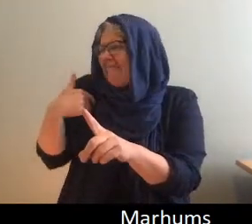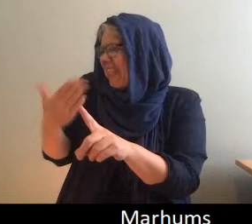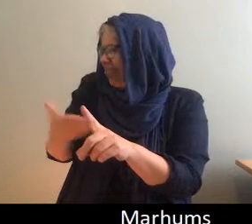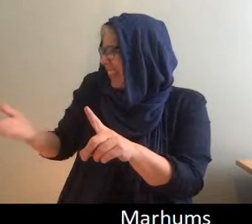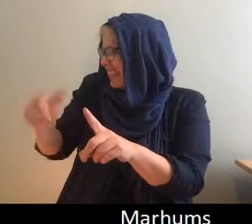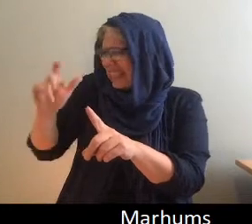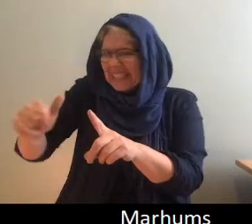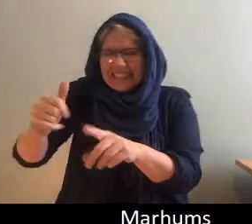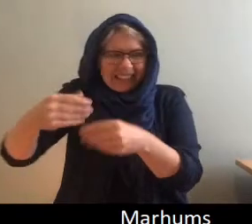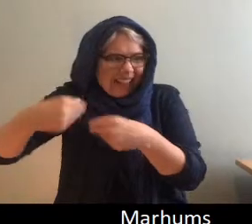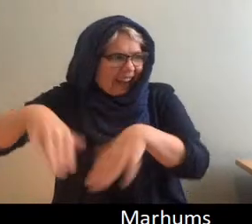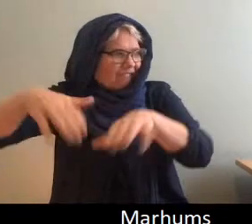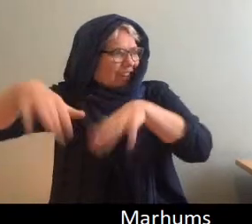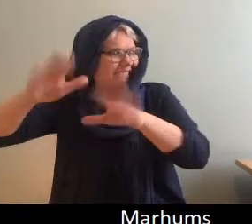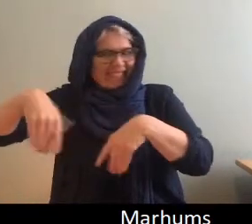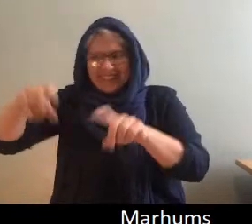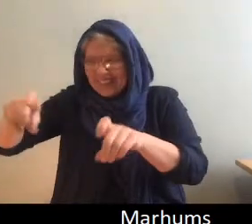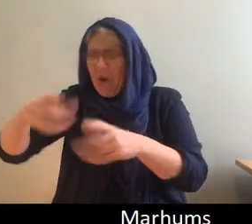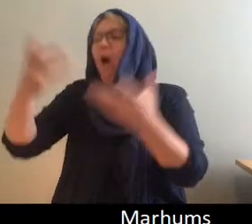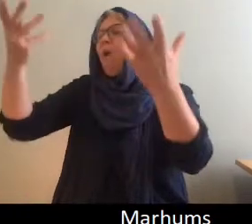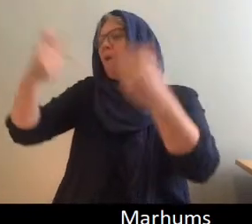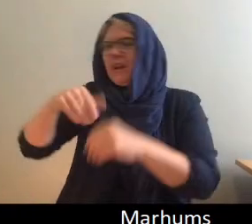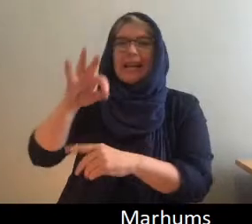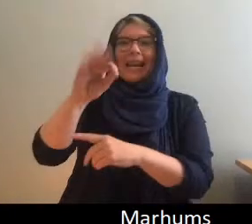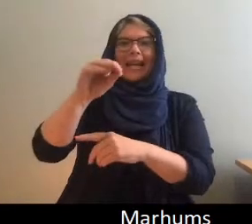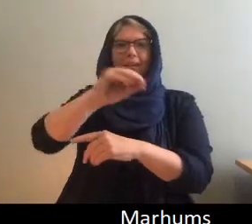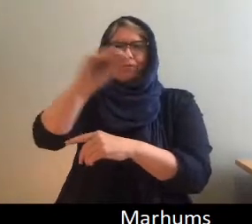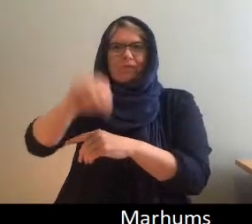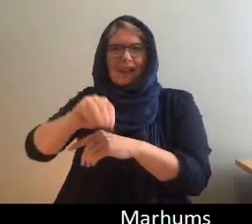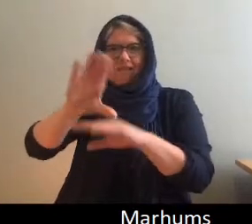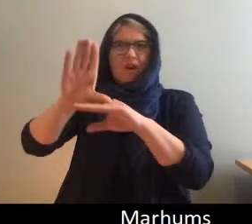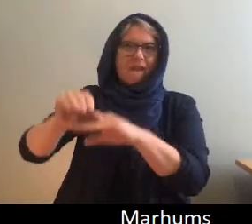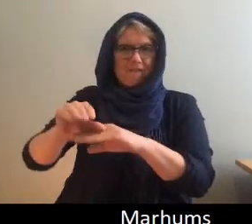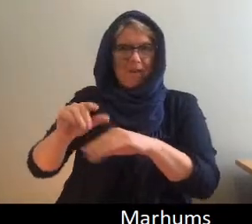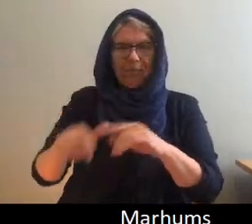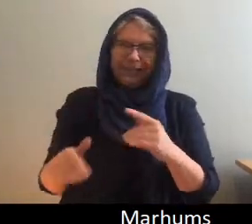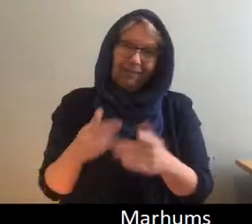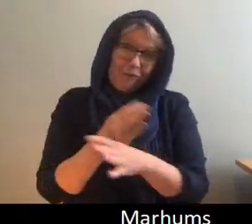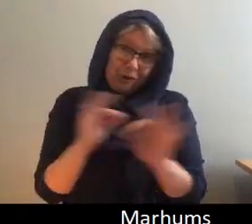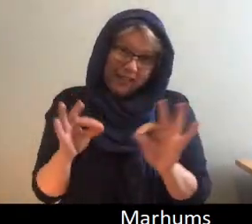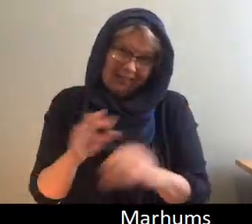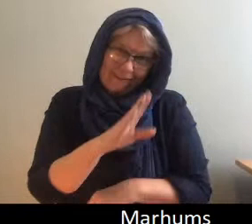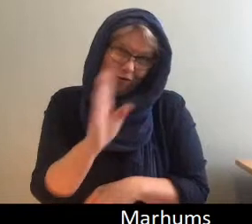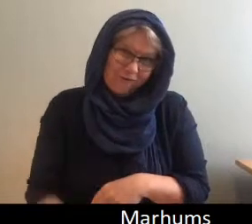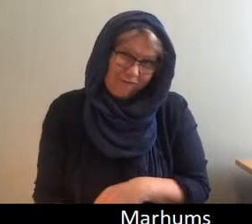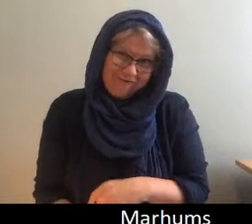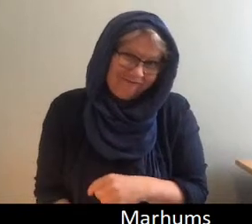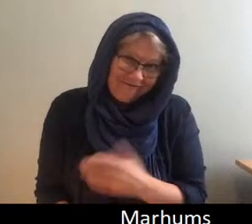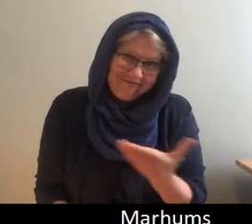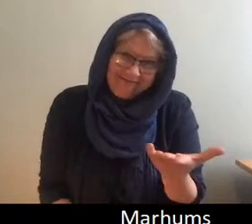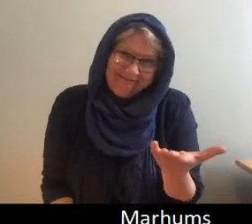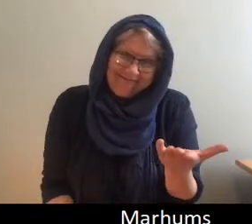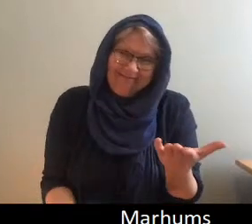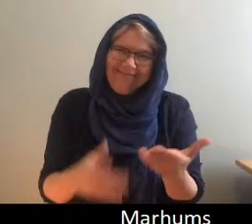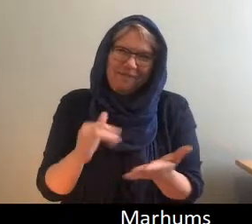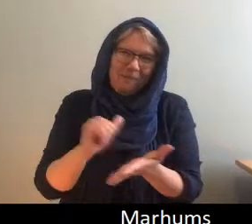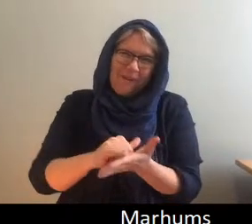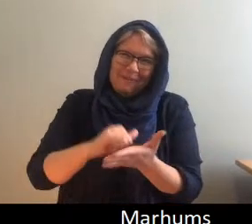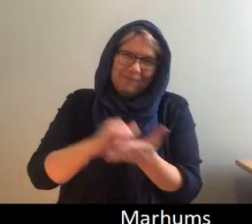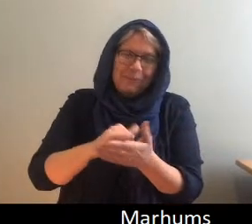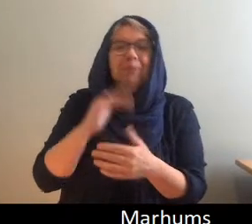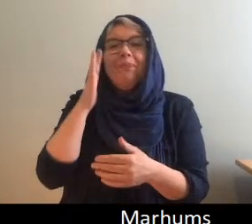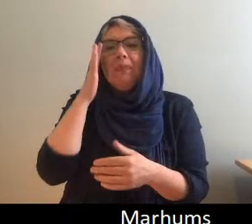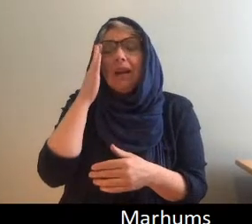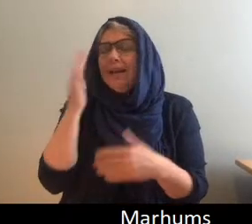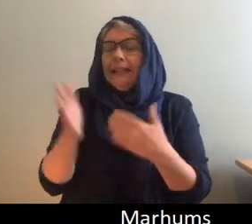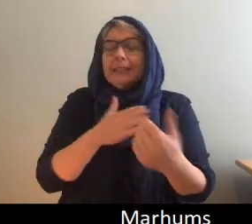360 down to 30, down to 10. Then even then the Prophet of Allah goes that you want to get the benefit of Laylatul